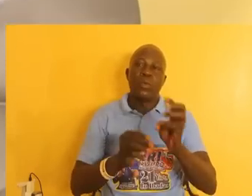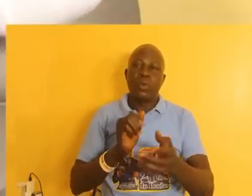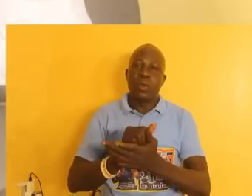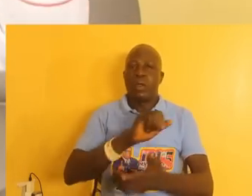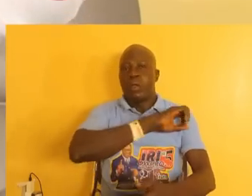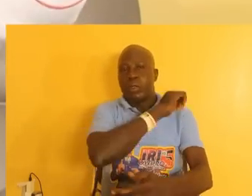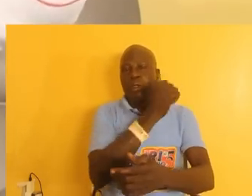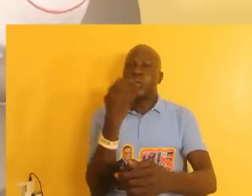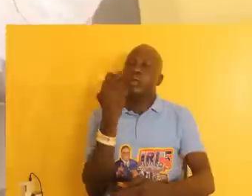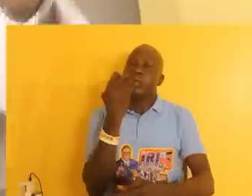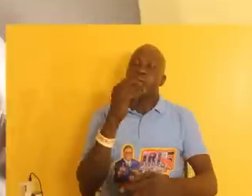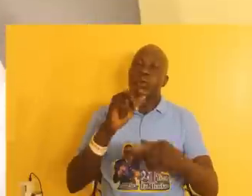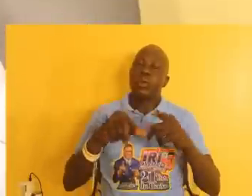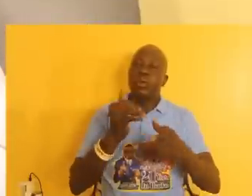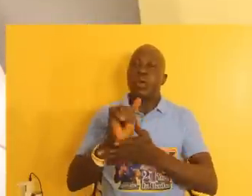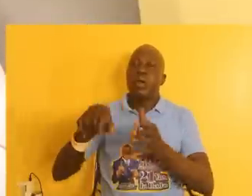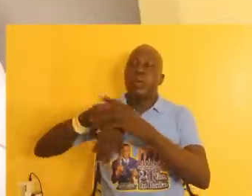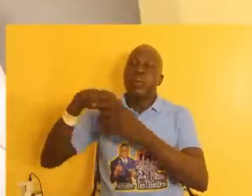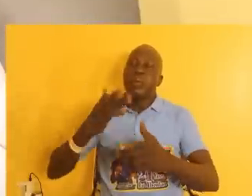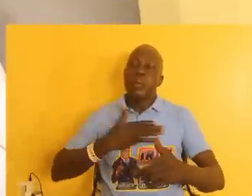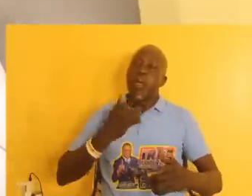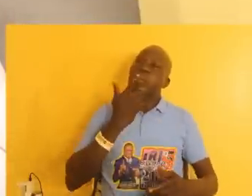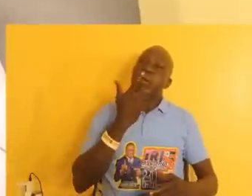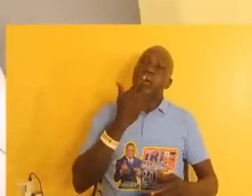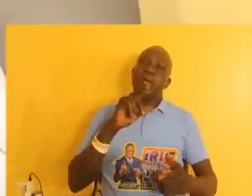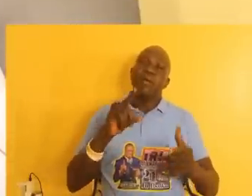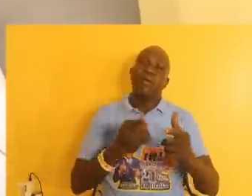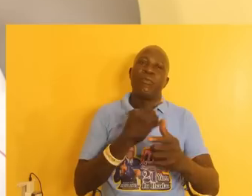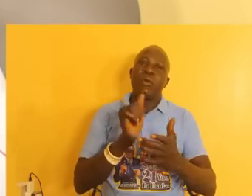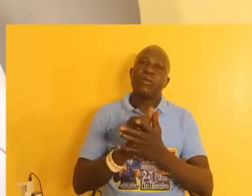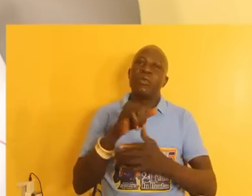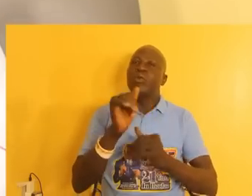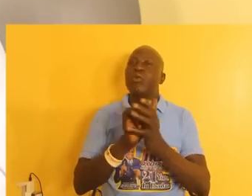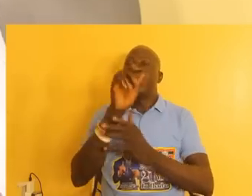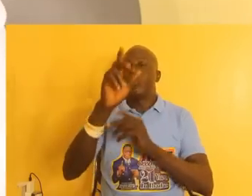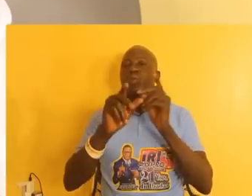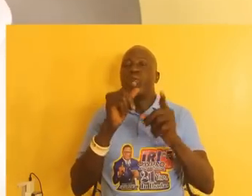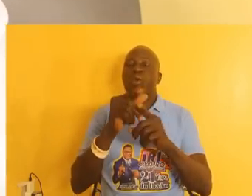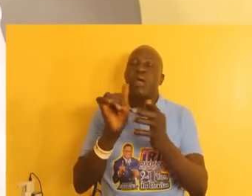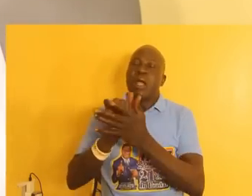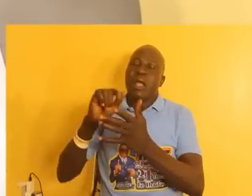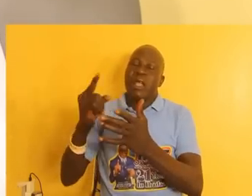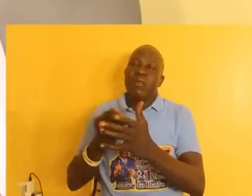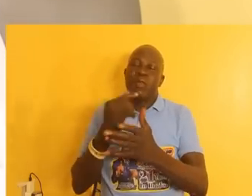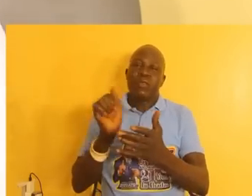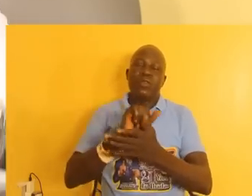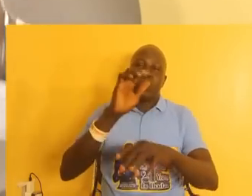world oro nu wa jade lenu mi the word of god come from my mouth ohun akoko mi pe the first word is that yo ne ojo